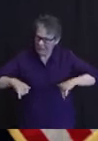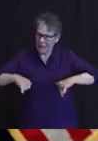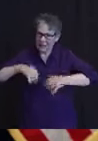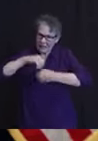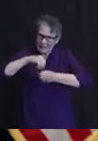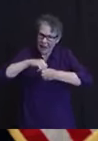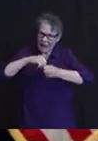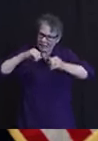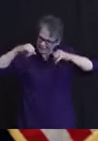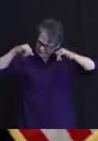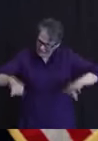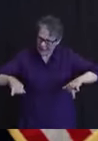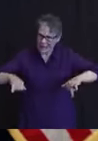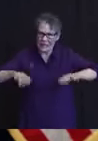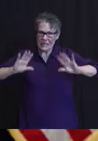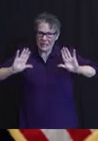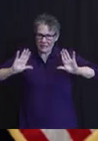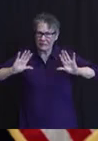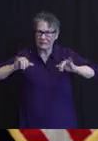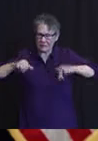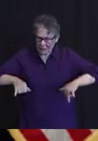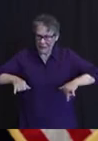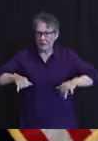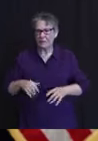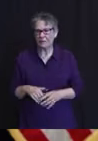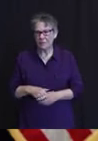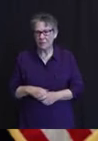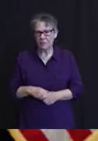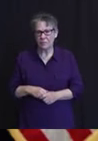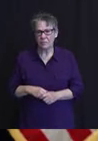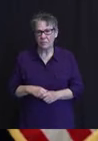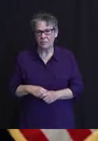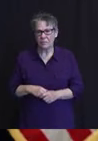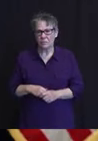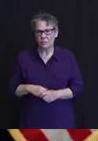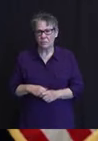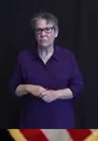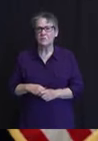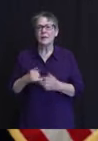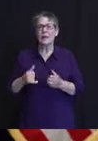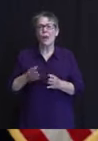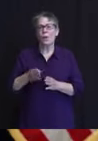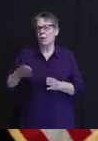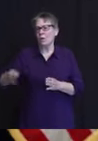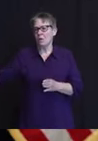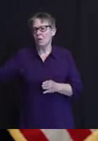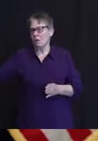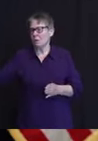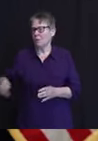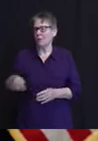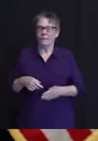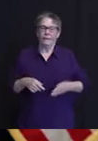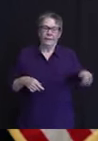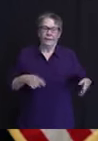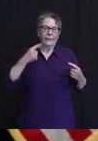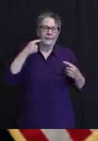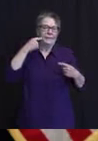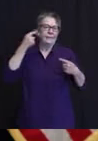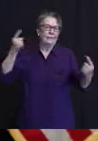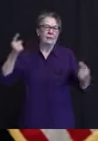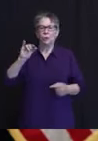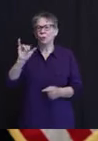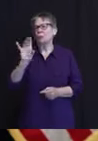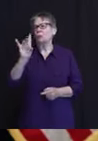joined today by the woman to my right who needs no introduction, the Commissioner of the Department of Health, Judy Persicelli. To her right, Department of Health Communicable